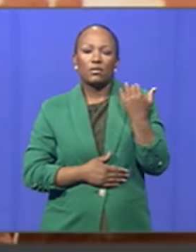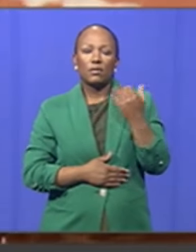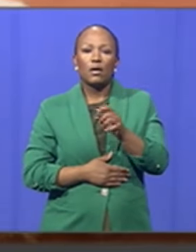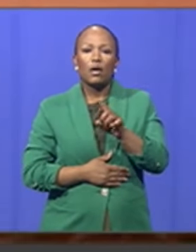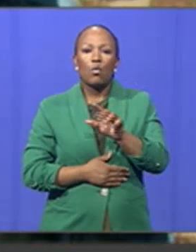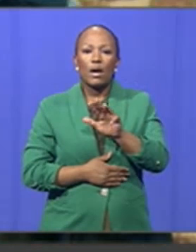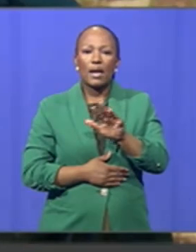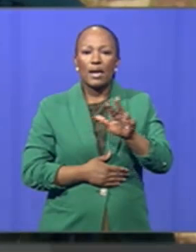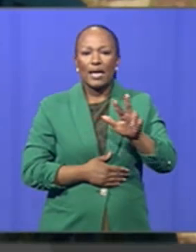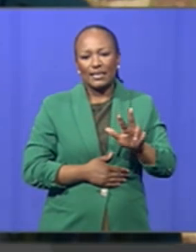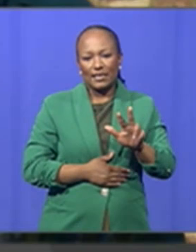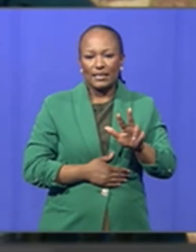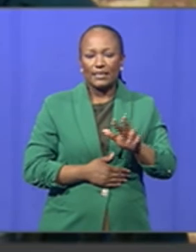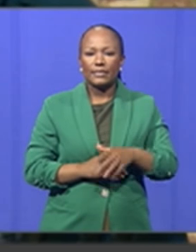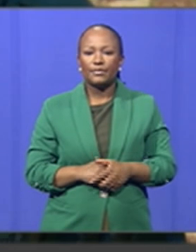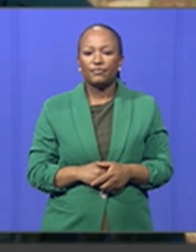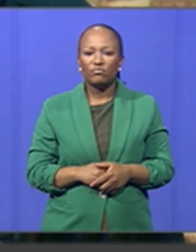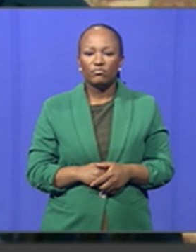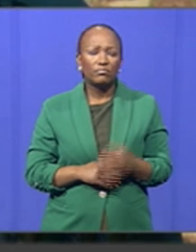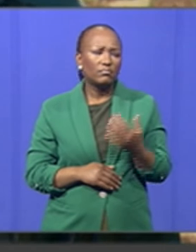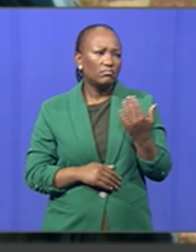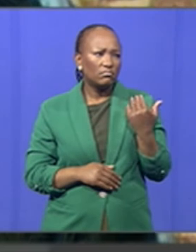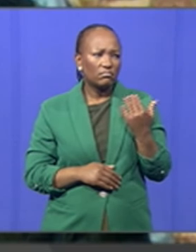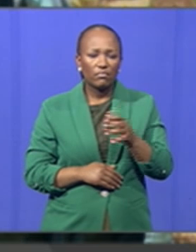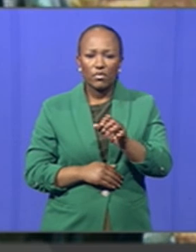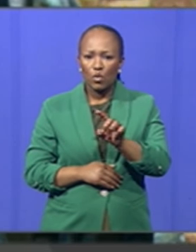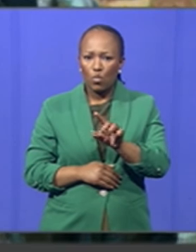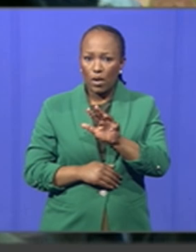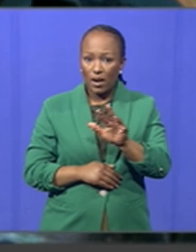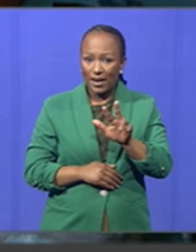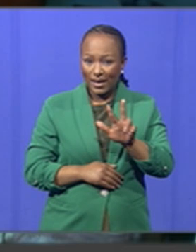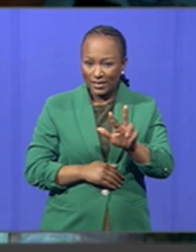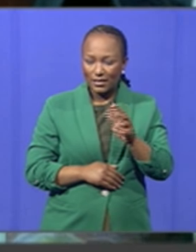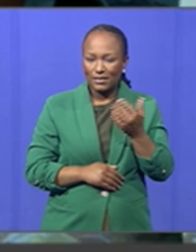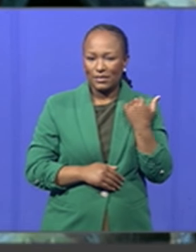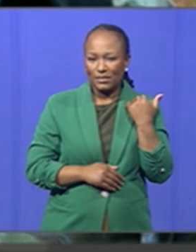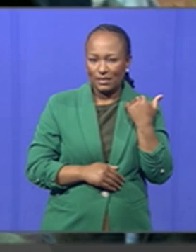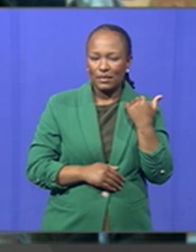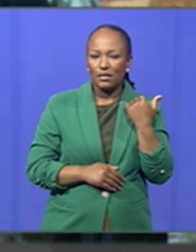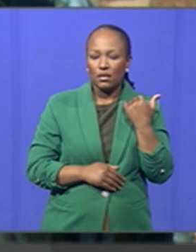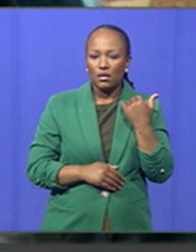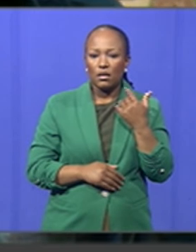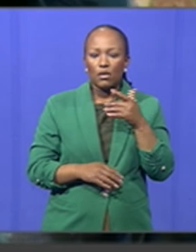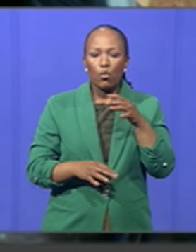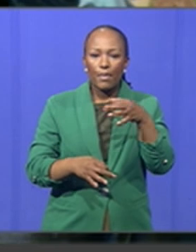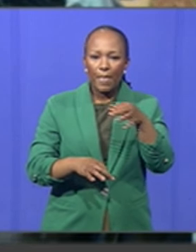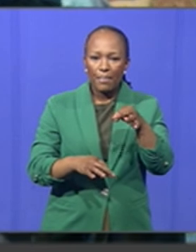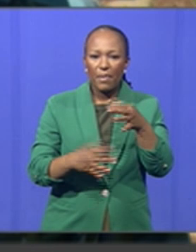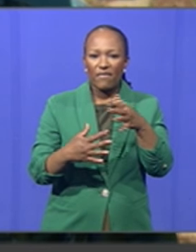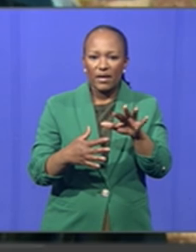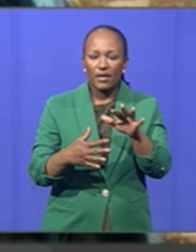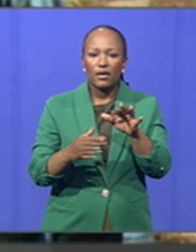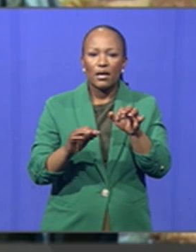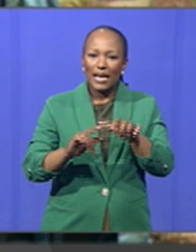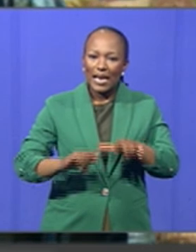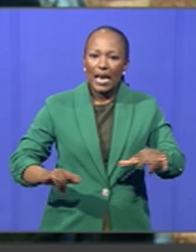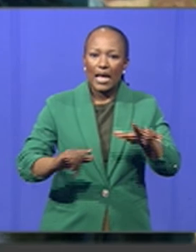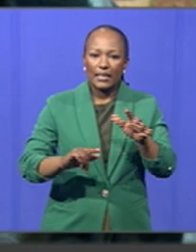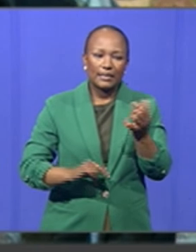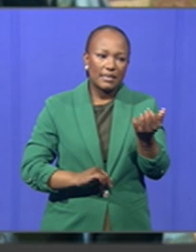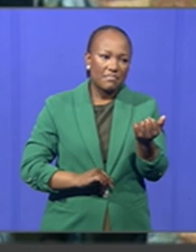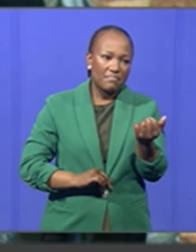1998. Ka 1998 ge re bona mo dipampiring gore go claimiwa dimafase